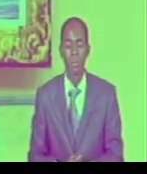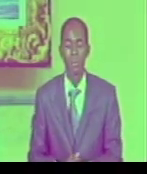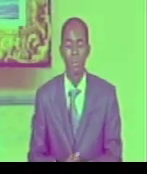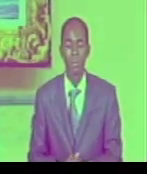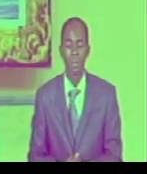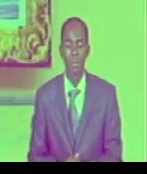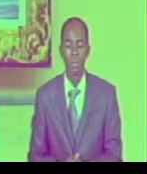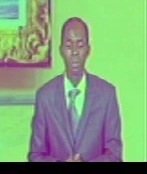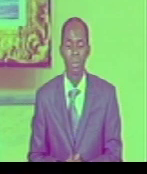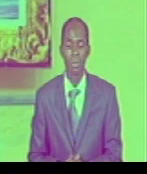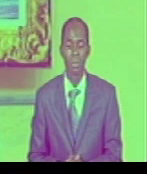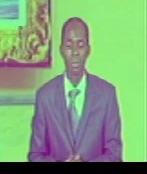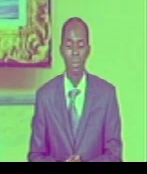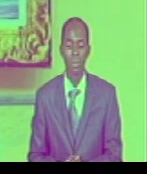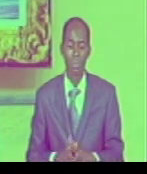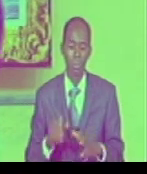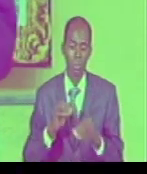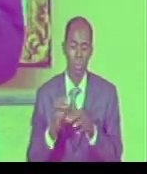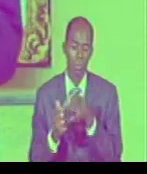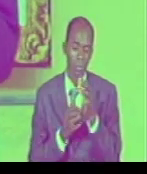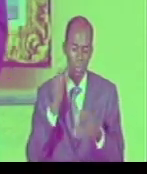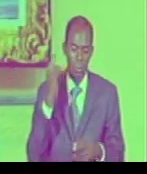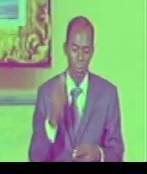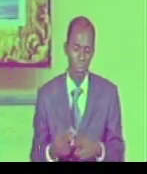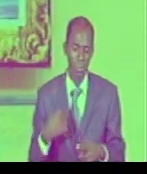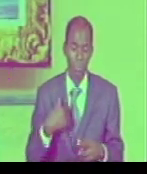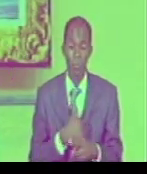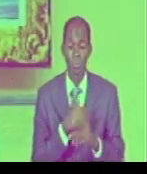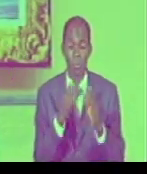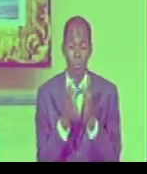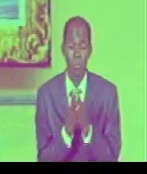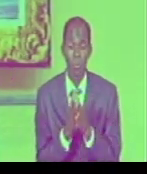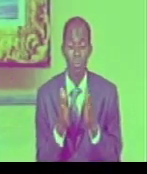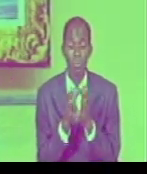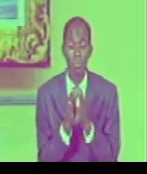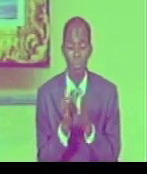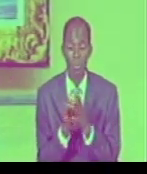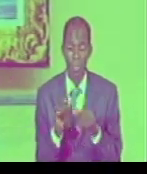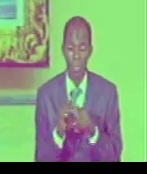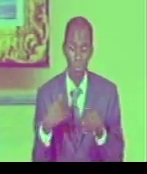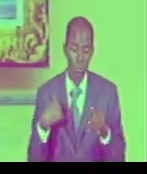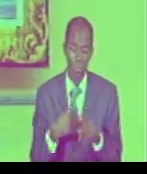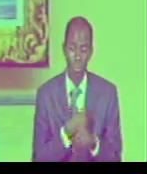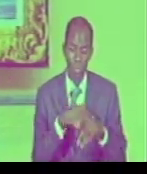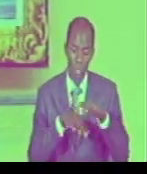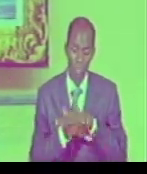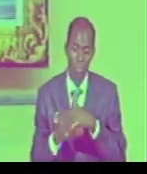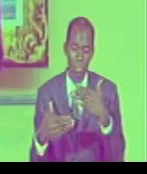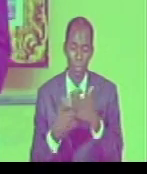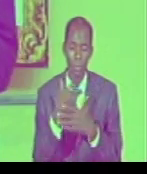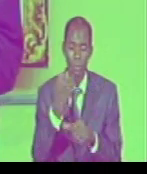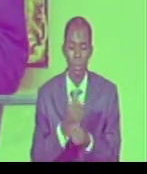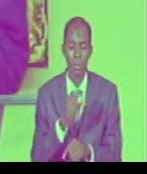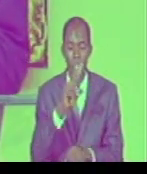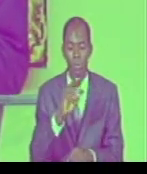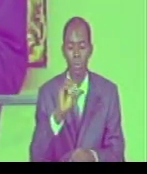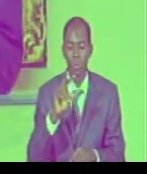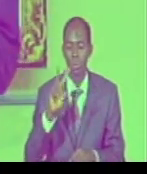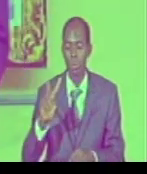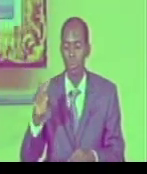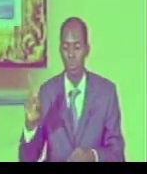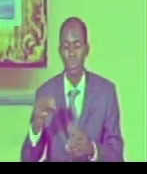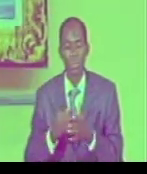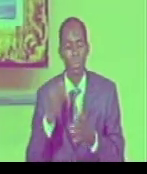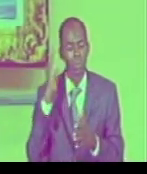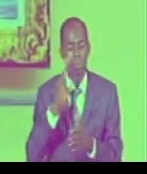In Jesus' name we pray. Let's pray as we are entering the year 2022. It will be a year